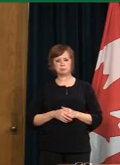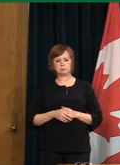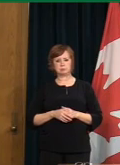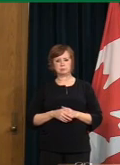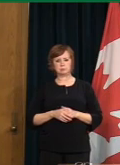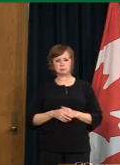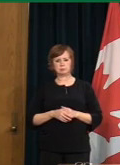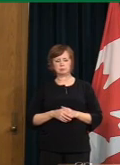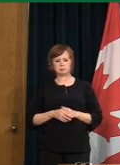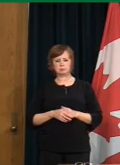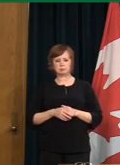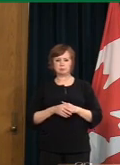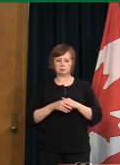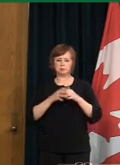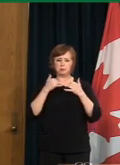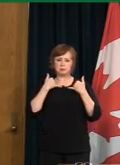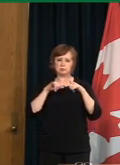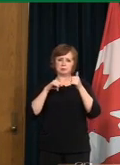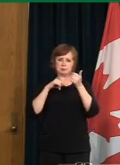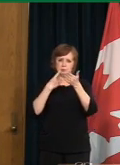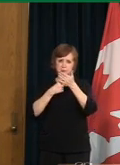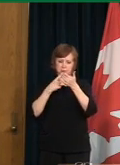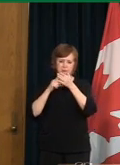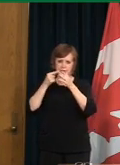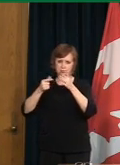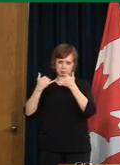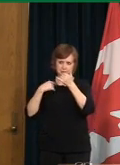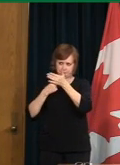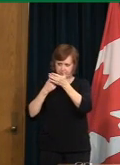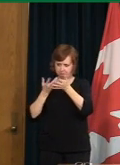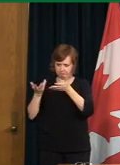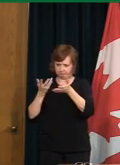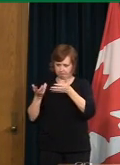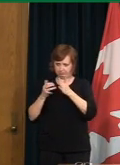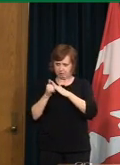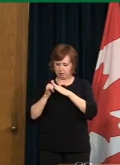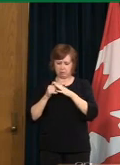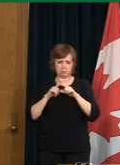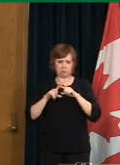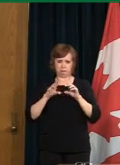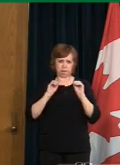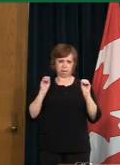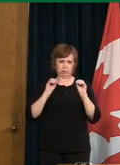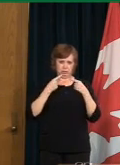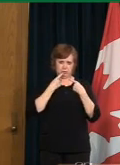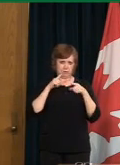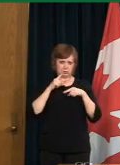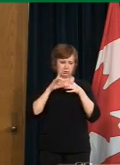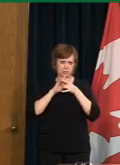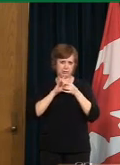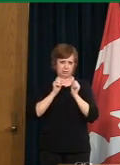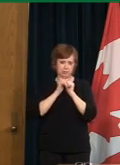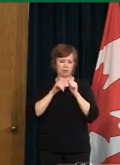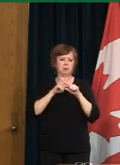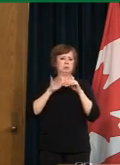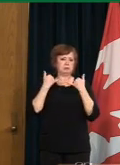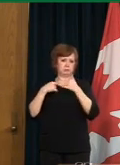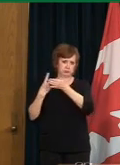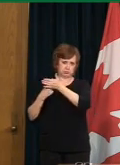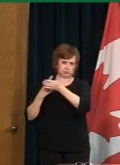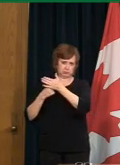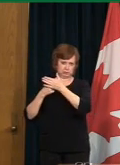an active conversation in government, but nothing to report or announce on that today. But we will be working with those